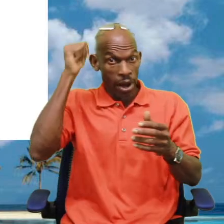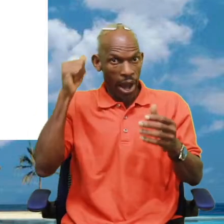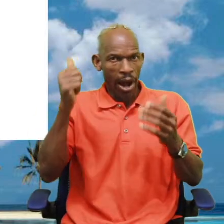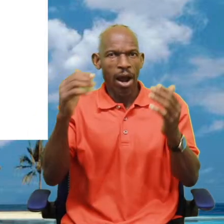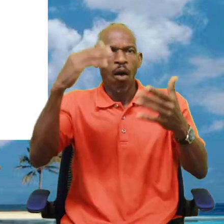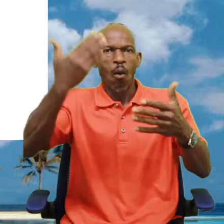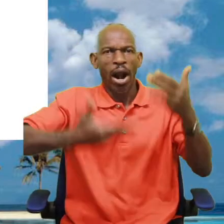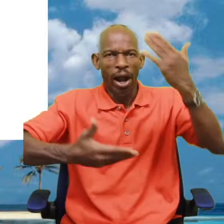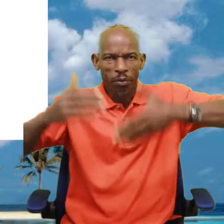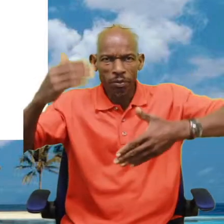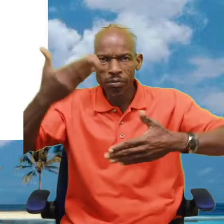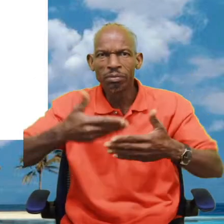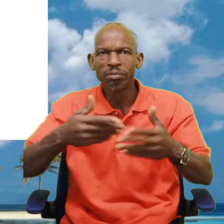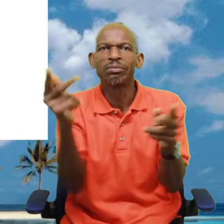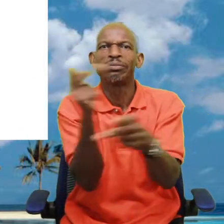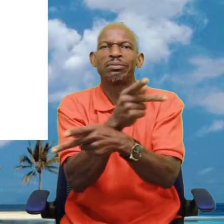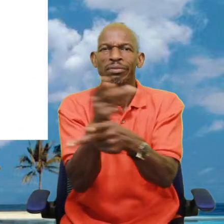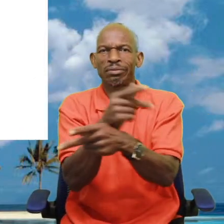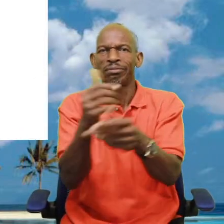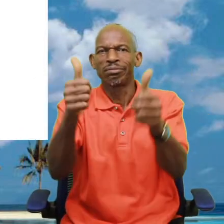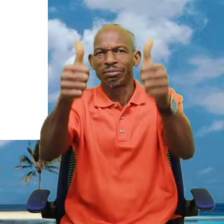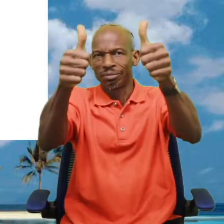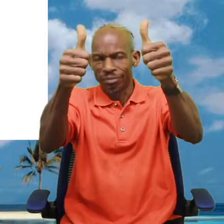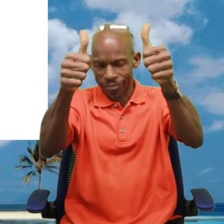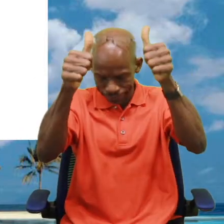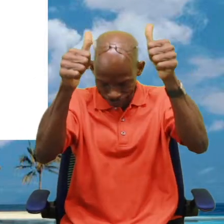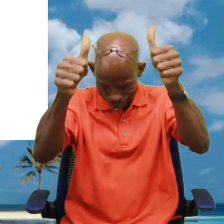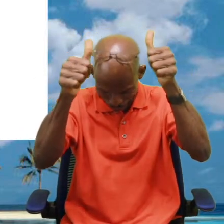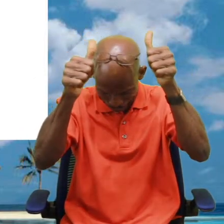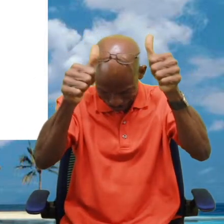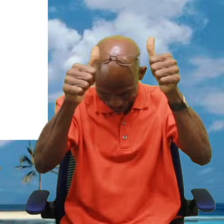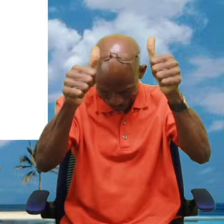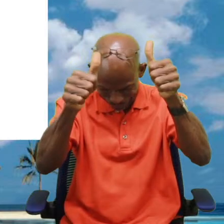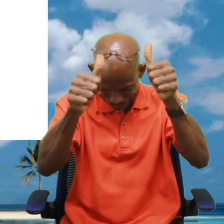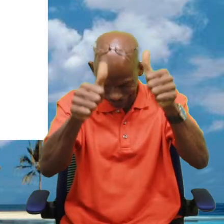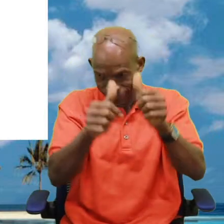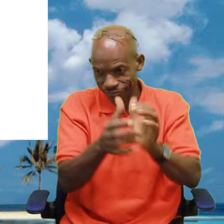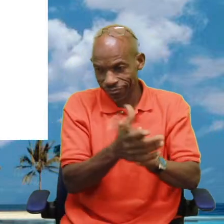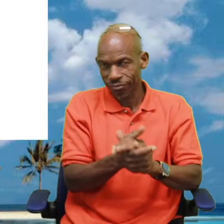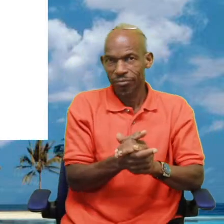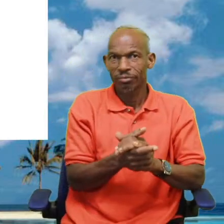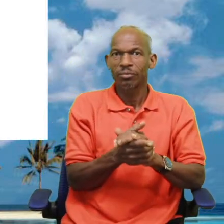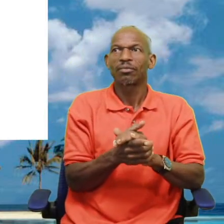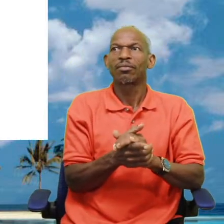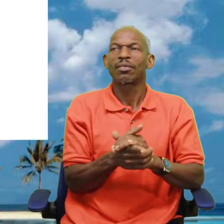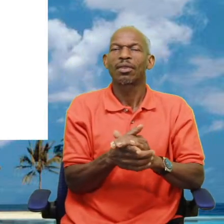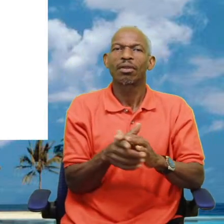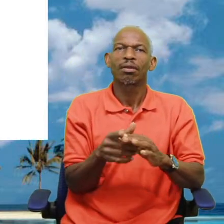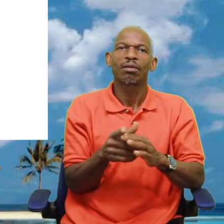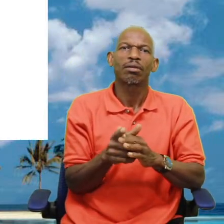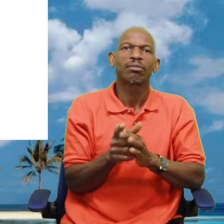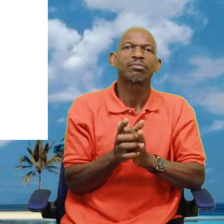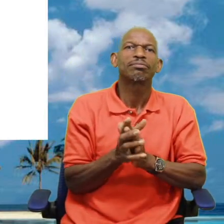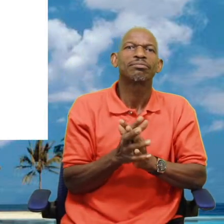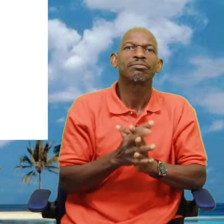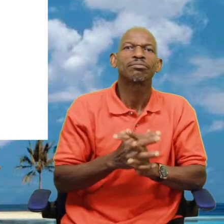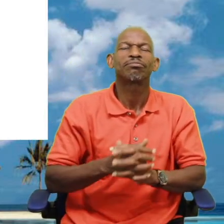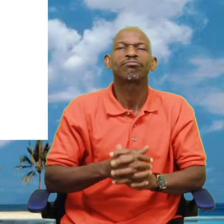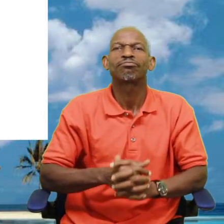And I'm seeing Kenton. So they put on their cameras. So I'm seeing just one more person I'm not seeing. Good.